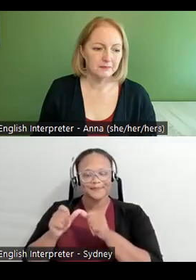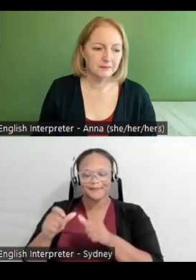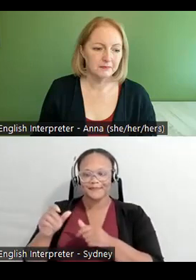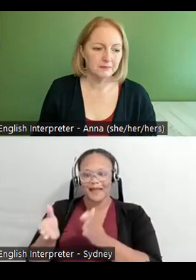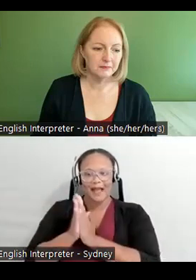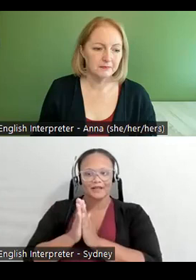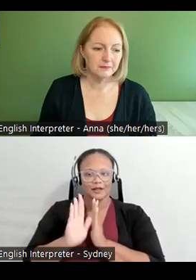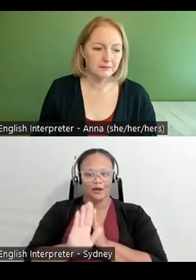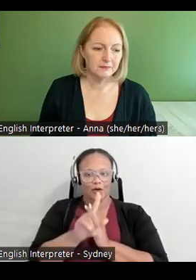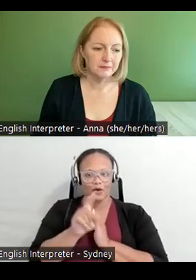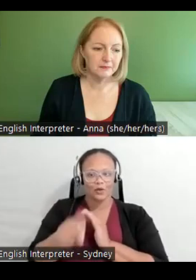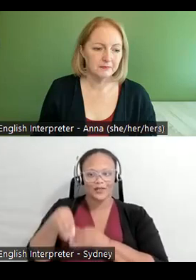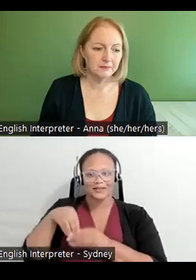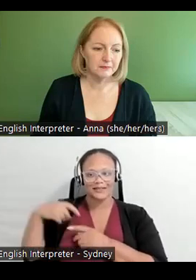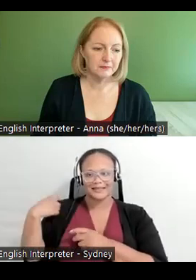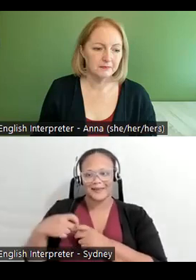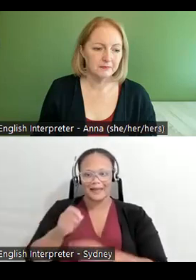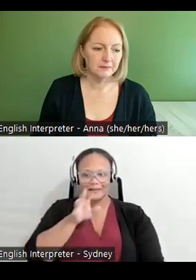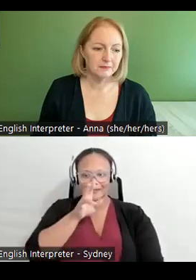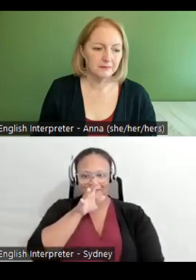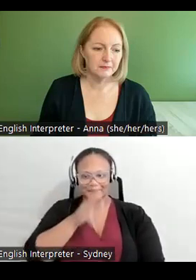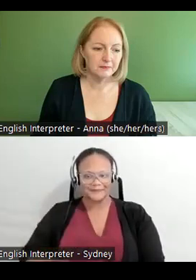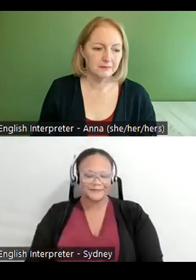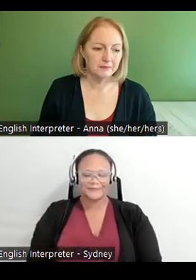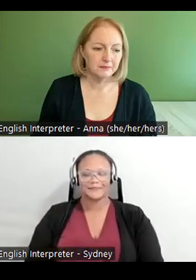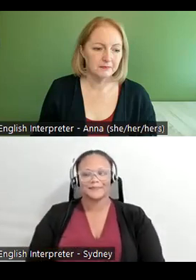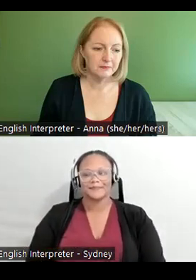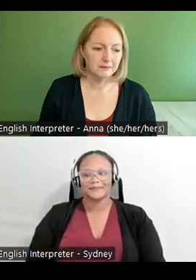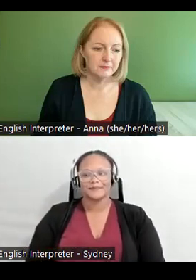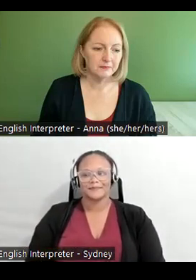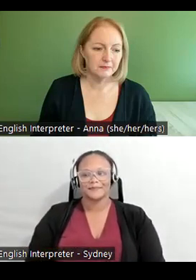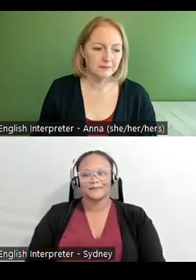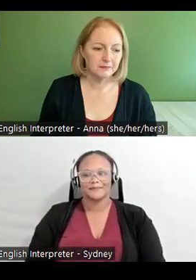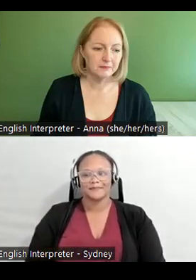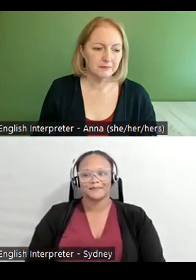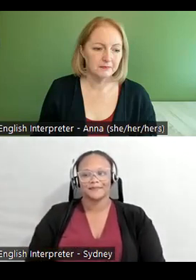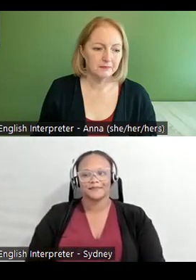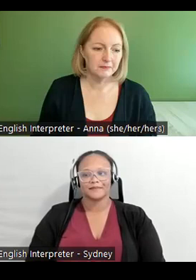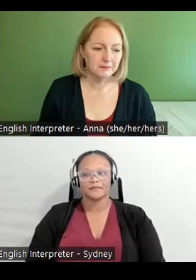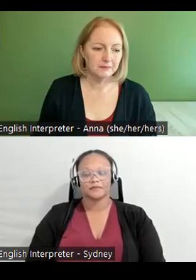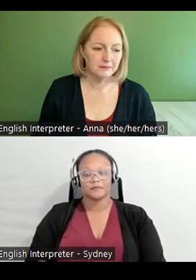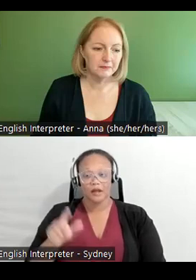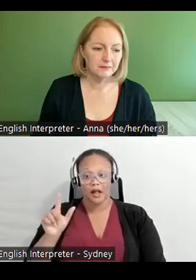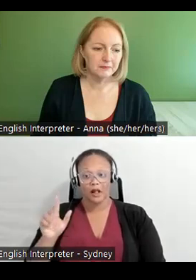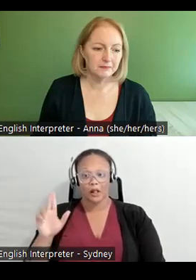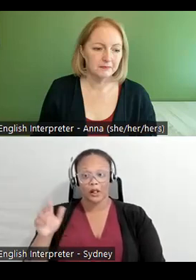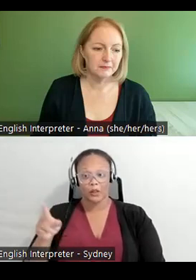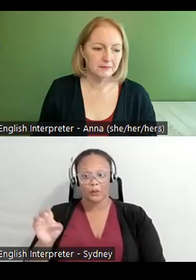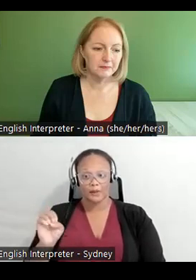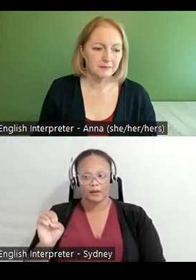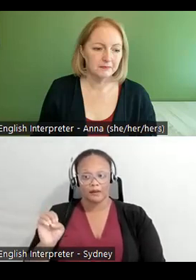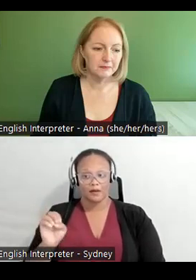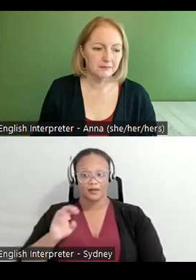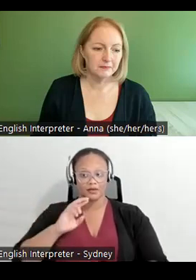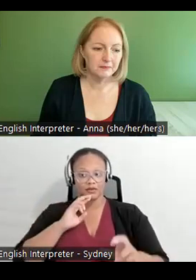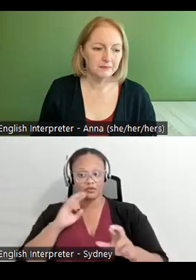that help because the checks that you already sent, to be honest, it was a great help for me. Sí, está hablando porque ya